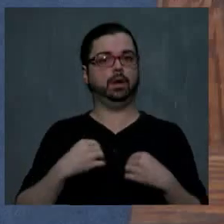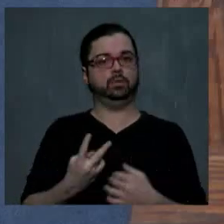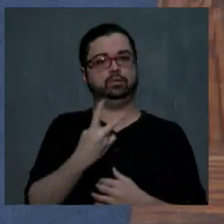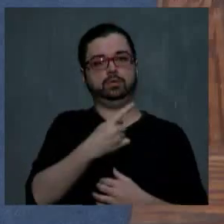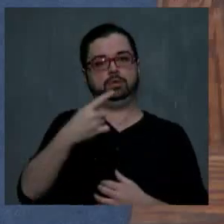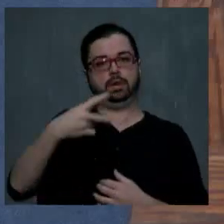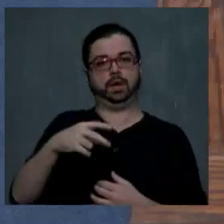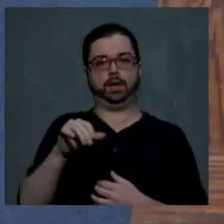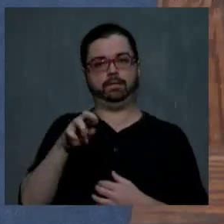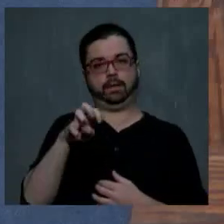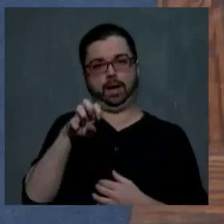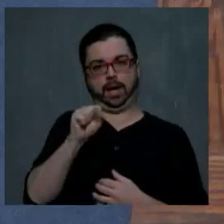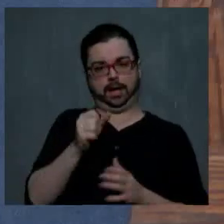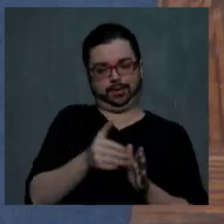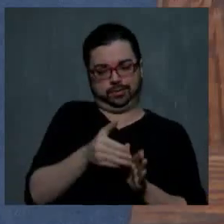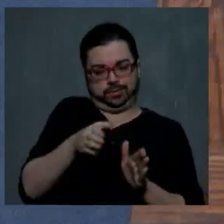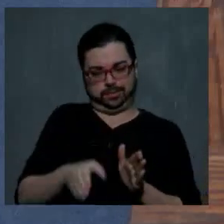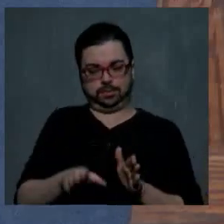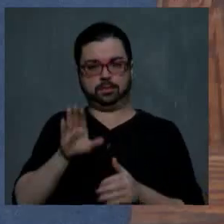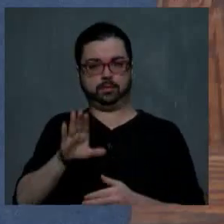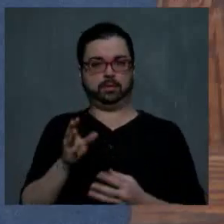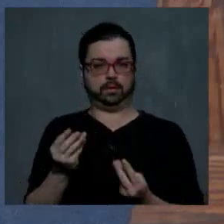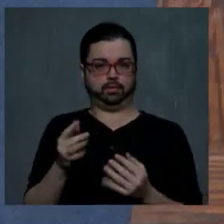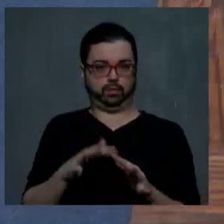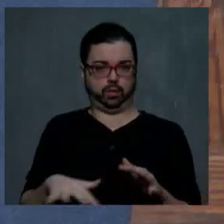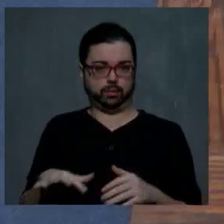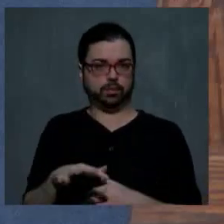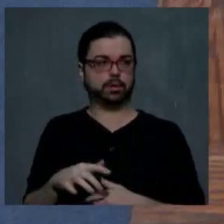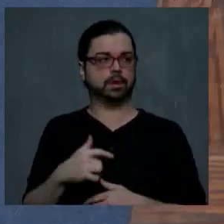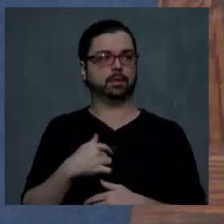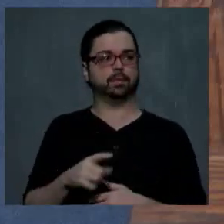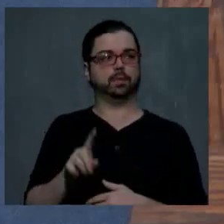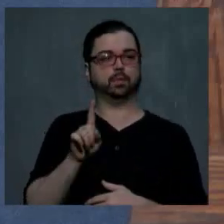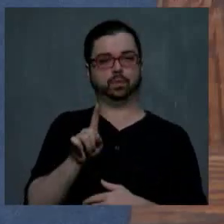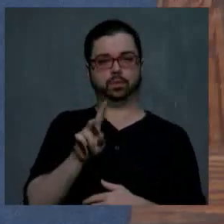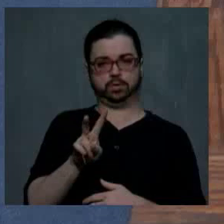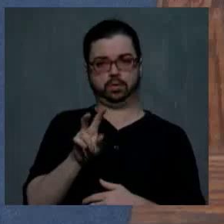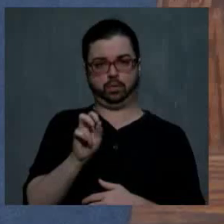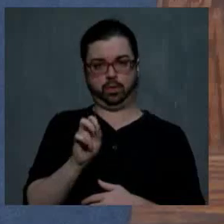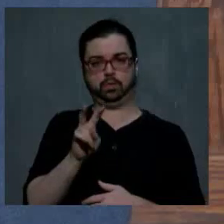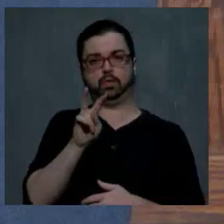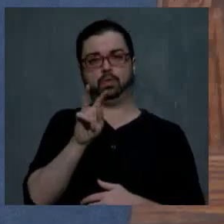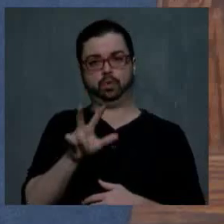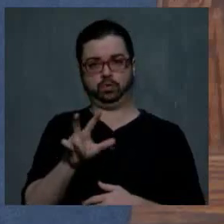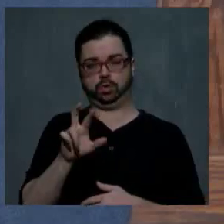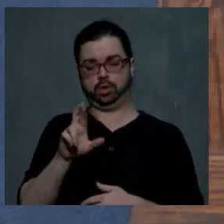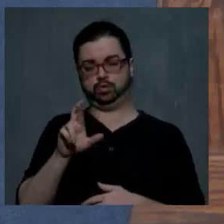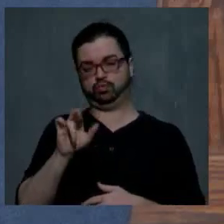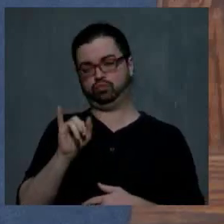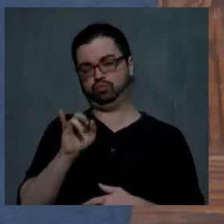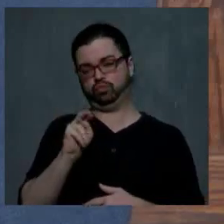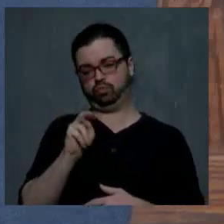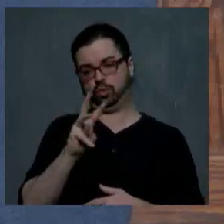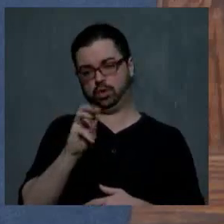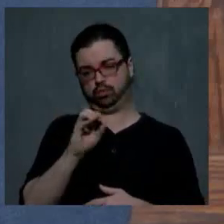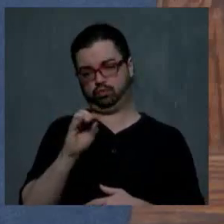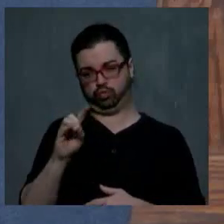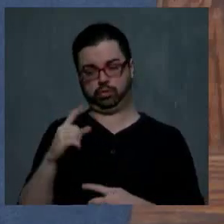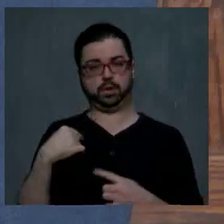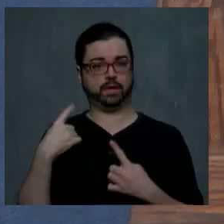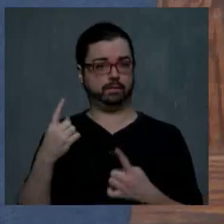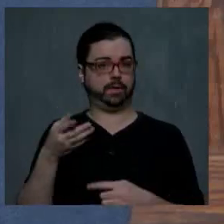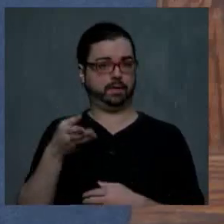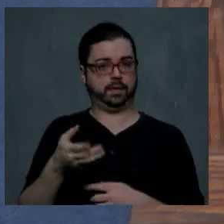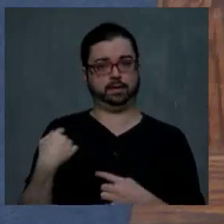acres adjoining their property. I'm at 12023 Rainwood and have been there since I was